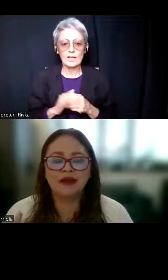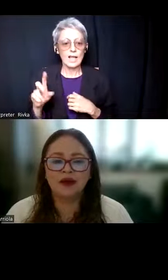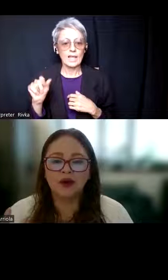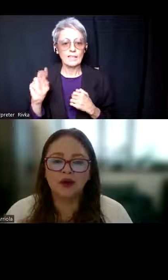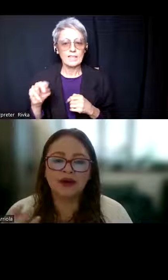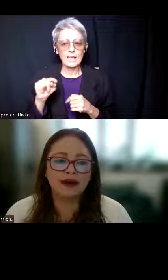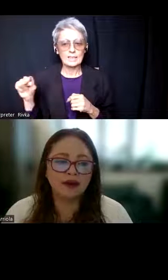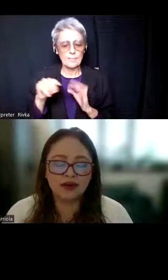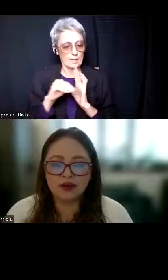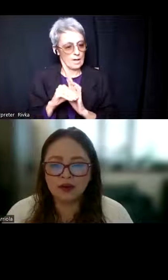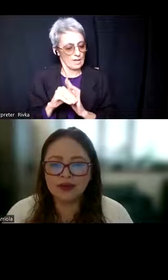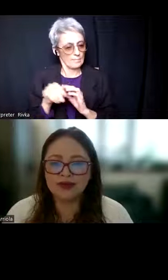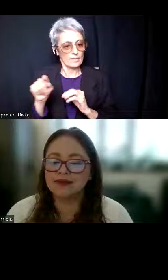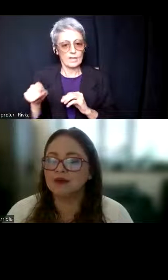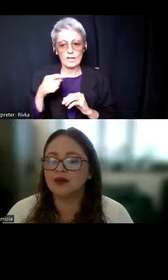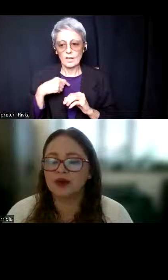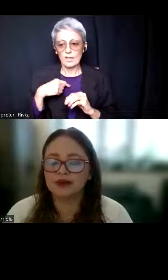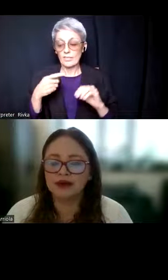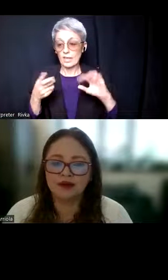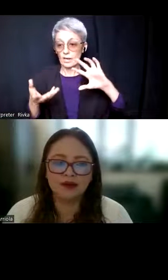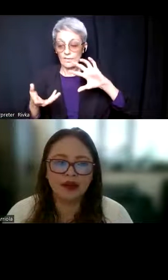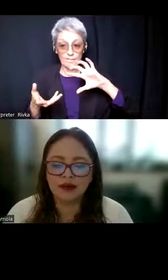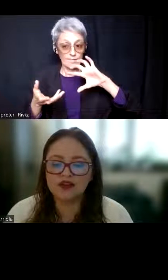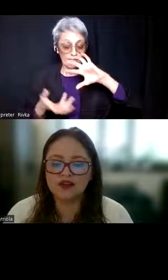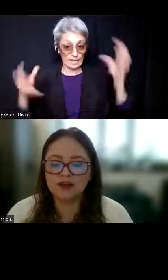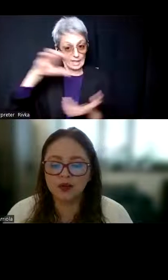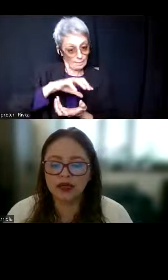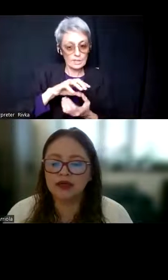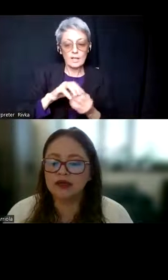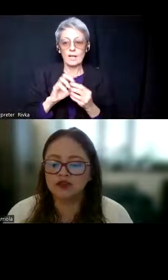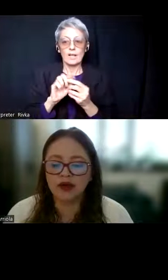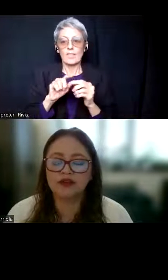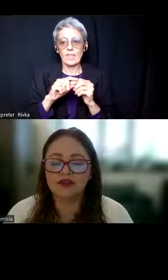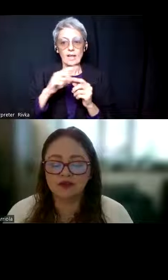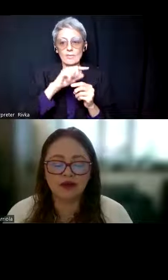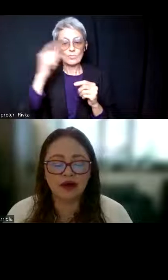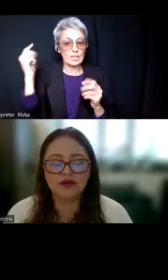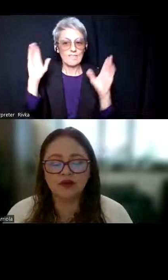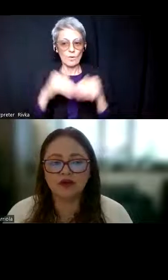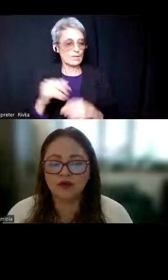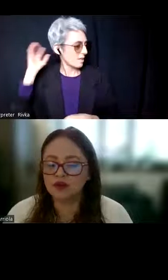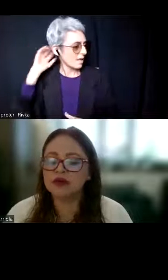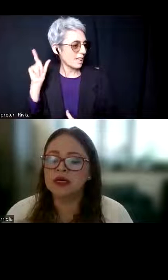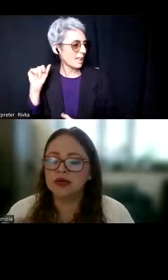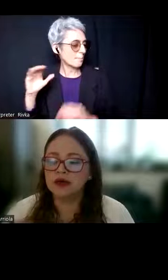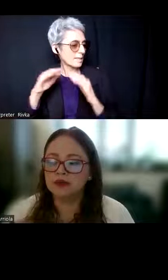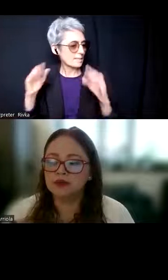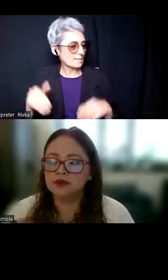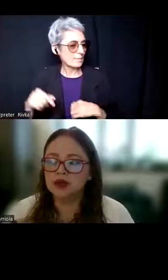flipped and they are going down into their limbic system. They're going down into that downstairs brain and trying to survive. So there's more of